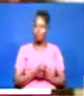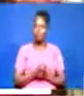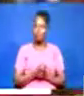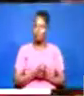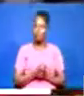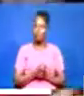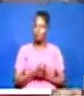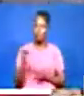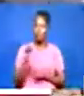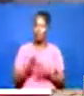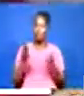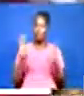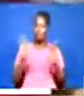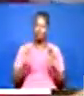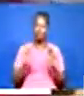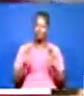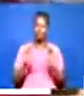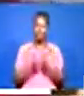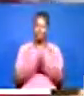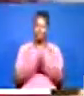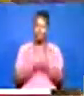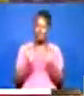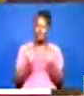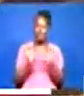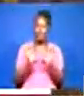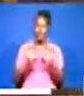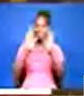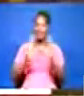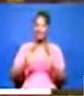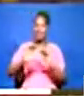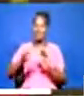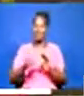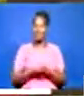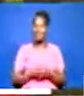Mashujaa Day celebrations were marked in style in the lakeside county of Kisumu.